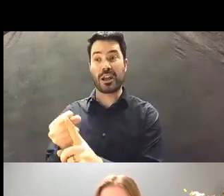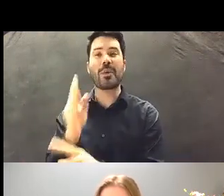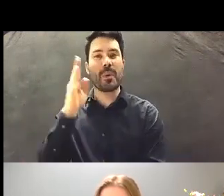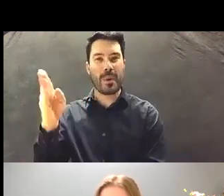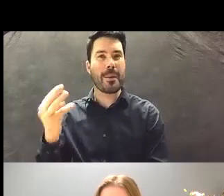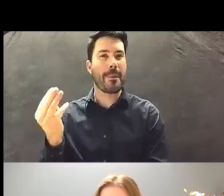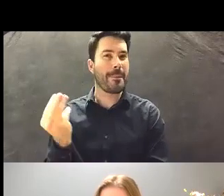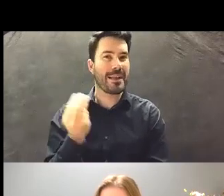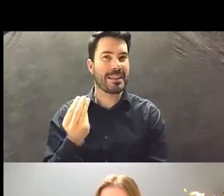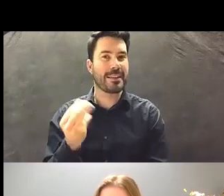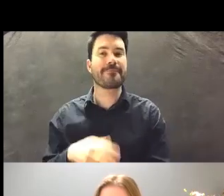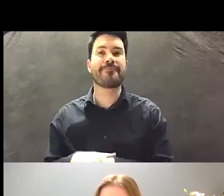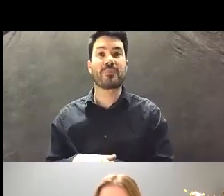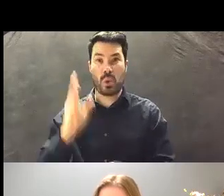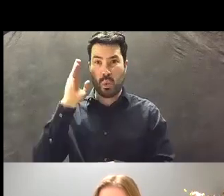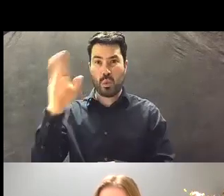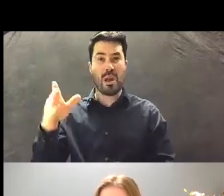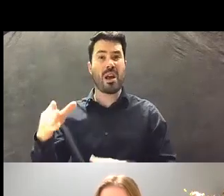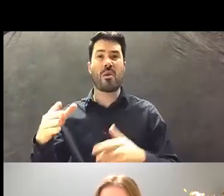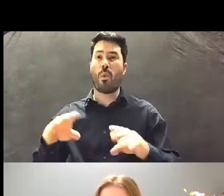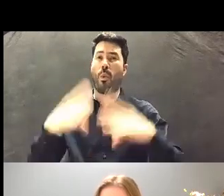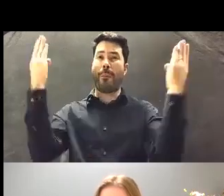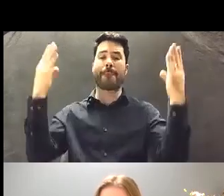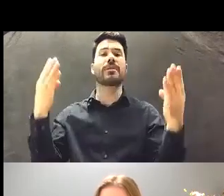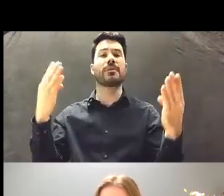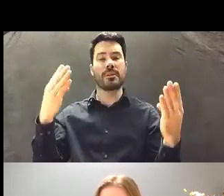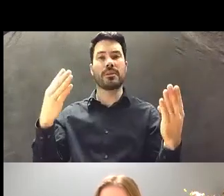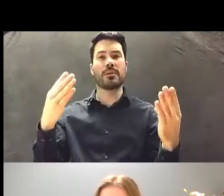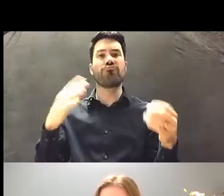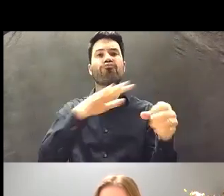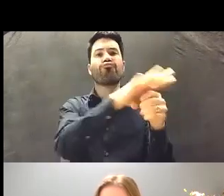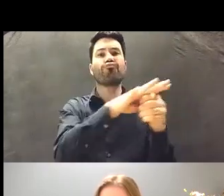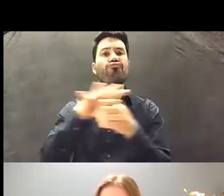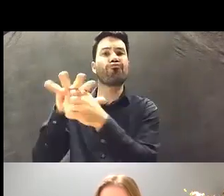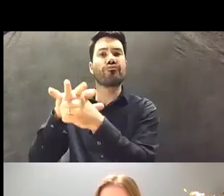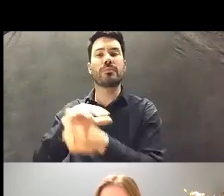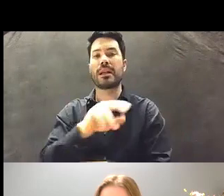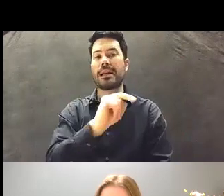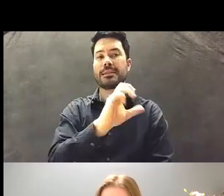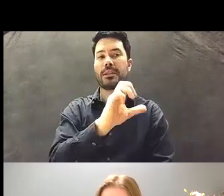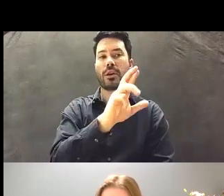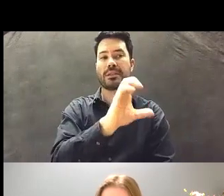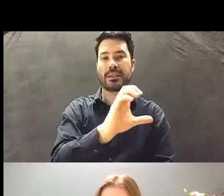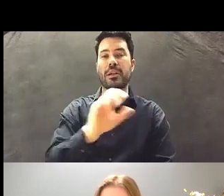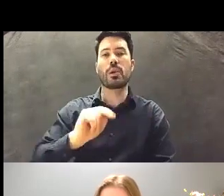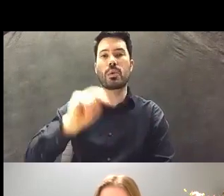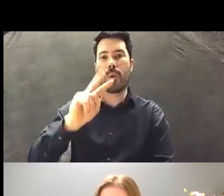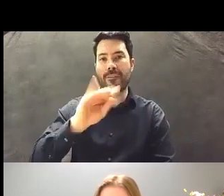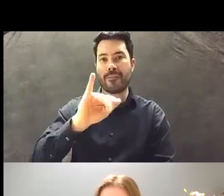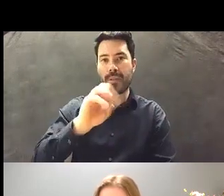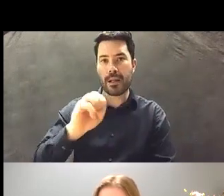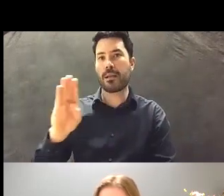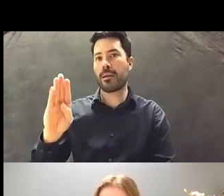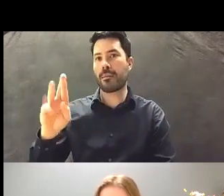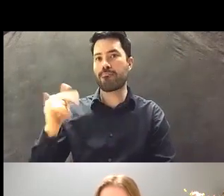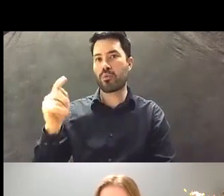sites to give the vaccine to the pediatric population at the NCRC, Northville Health Center, and the Brighton Health Center. And there are plans